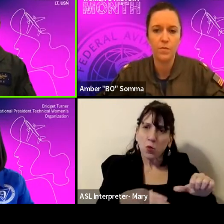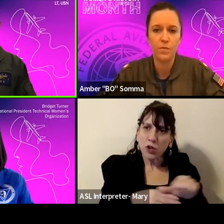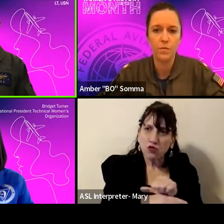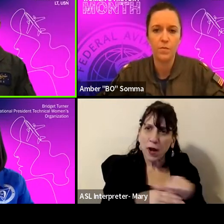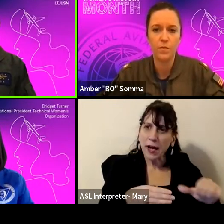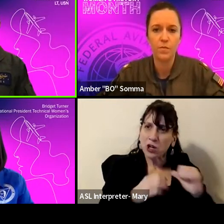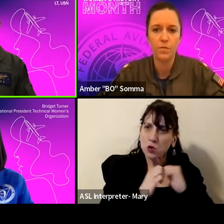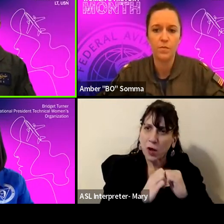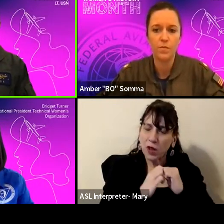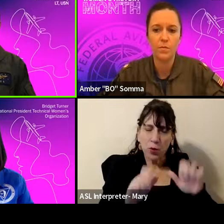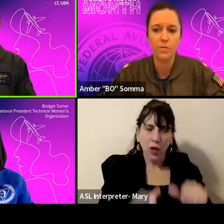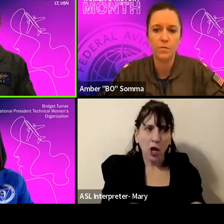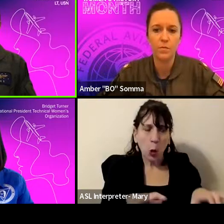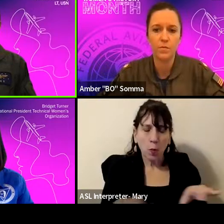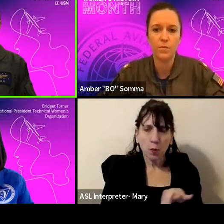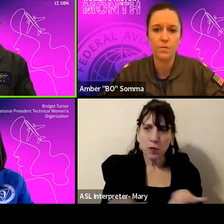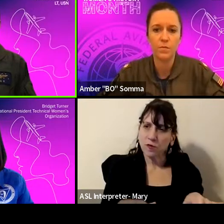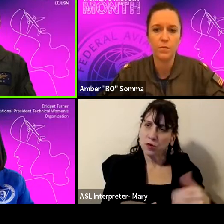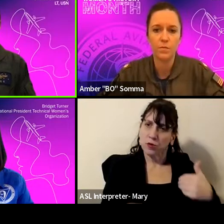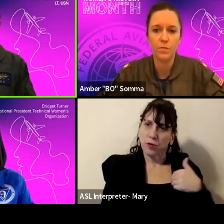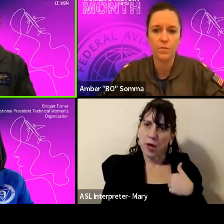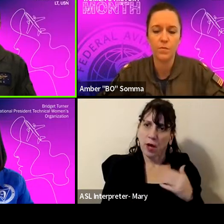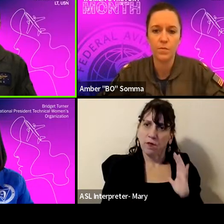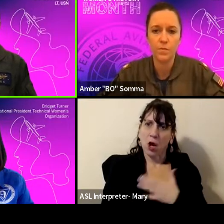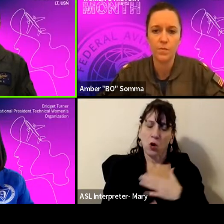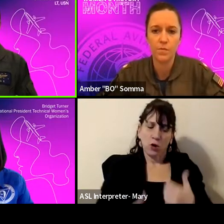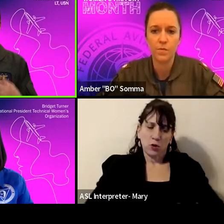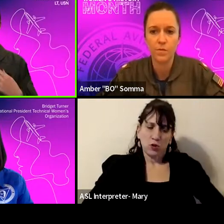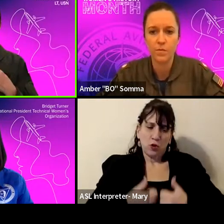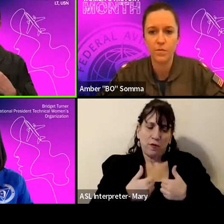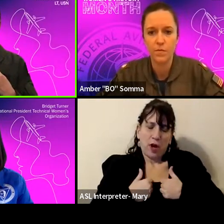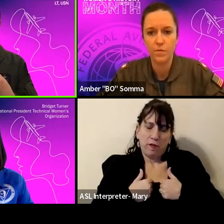perform, and having our, you know, survival